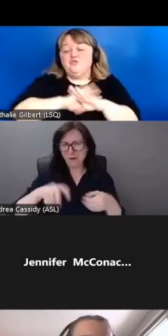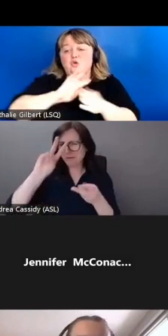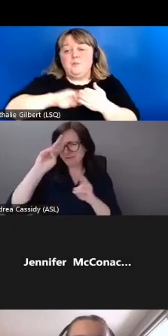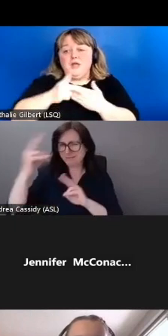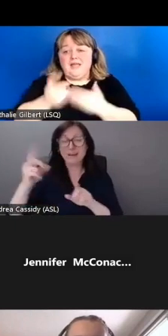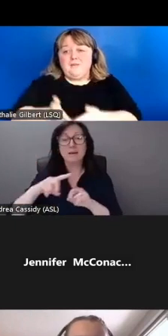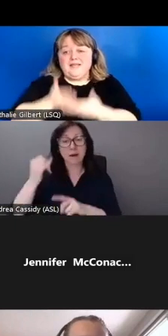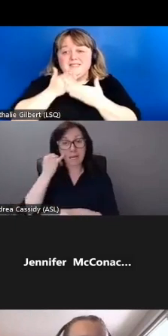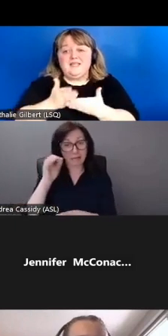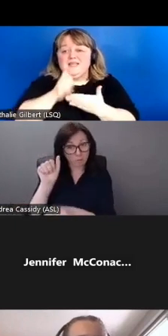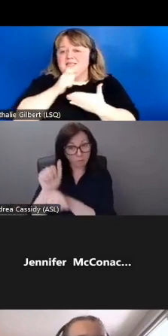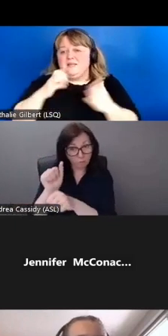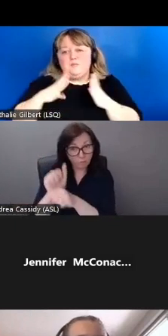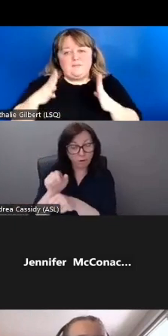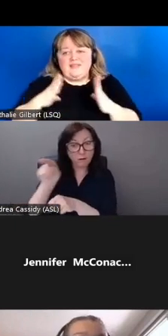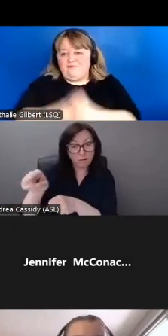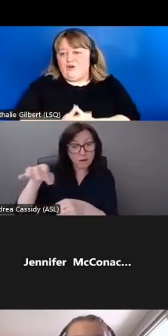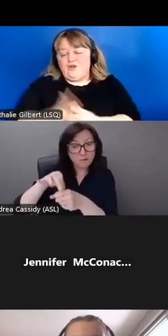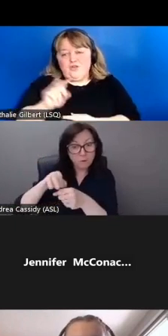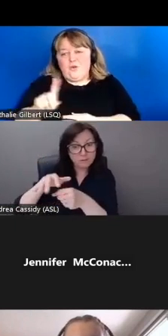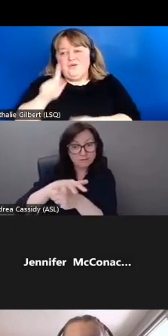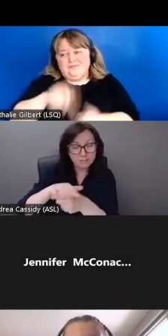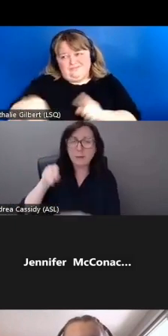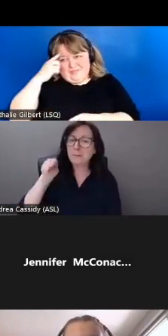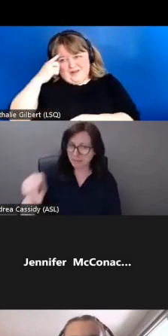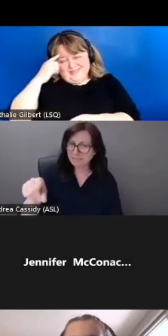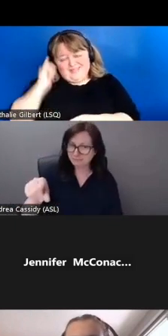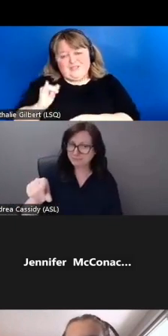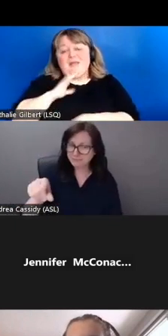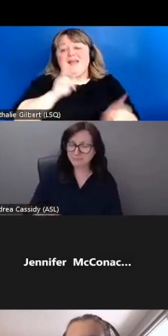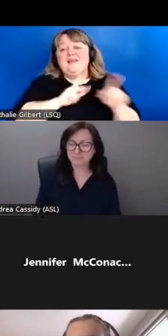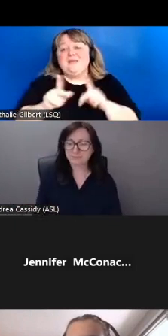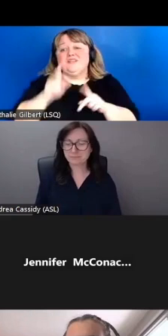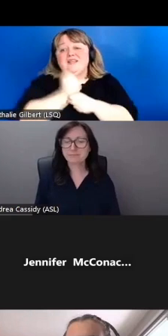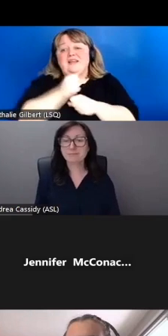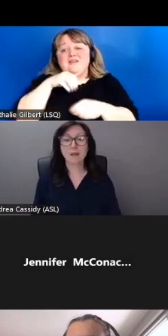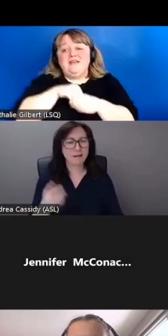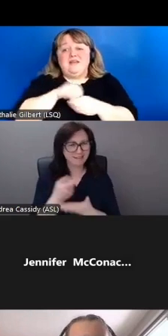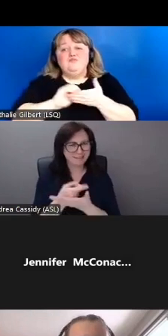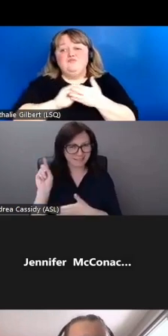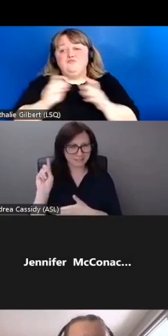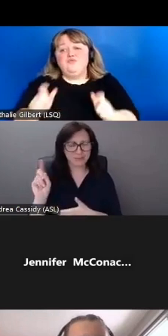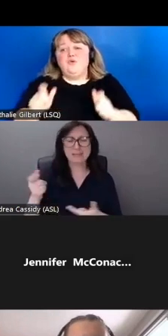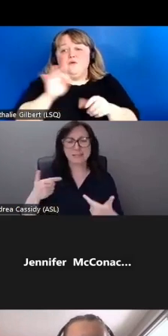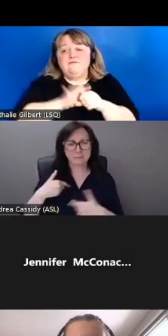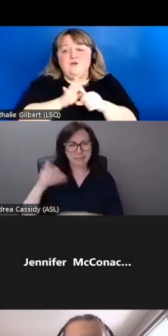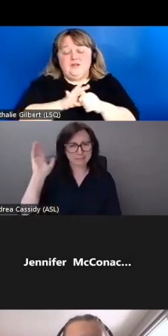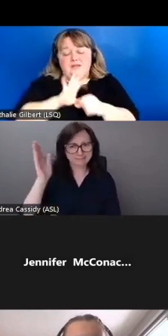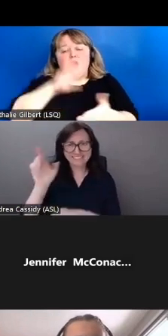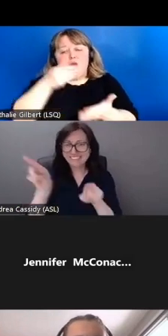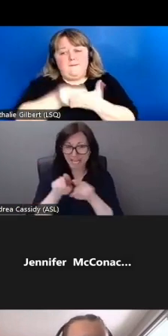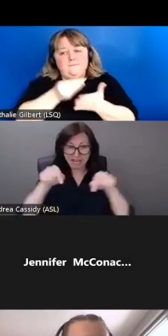everyone who works at the polls are paid to be there. Last week, I gave a presentation like this